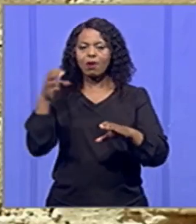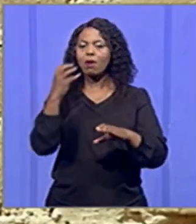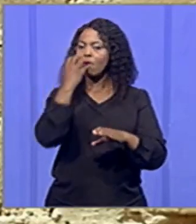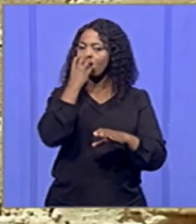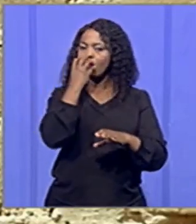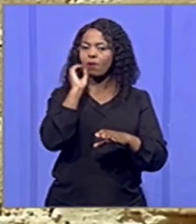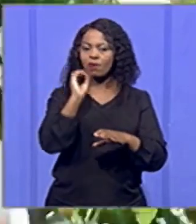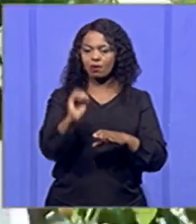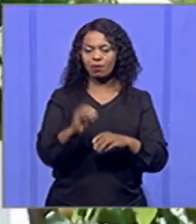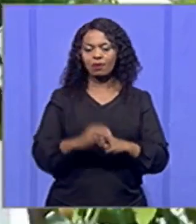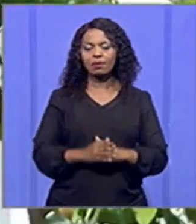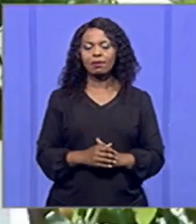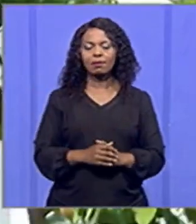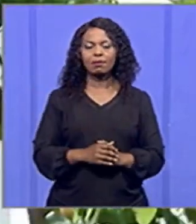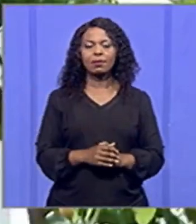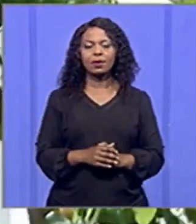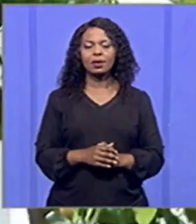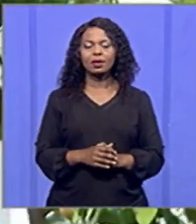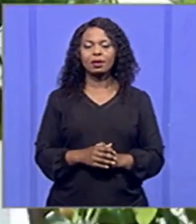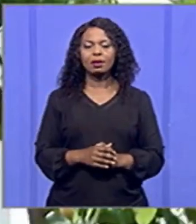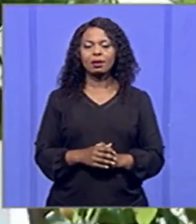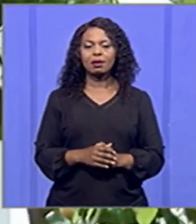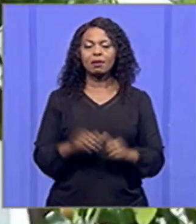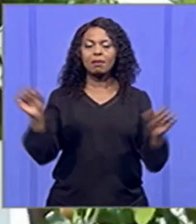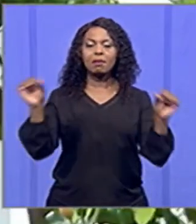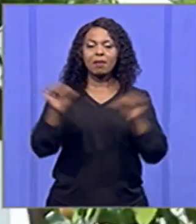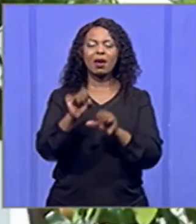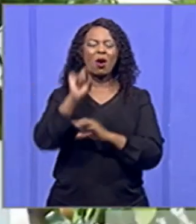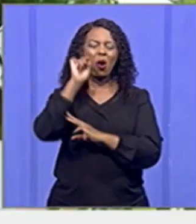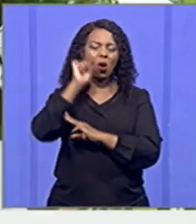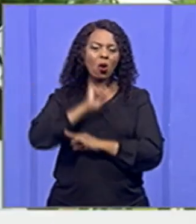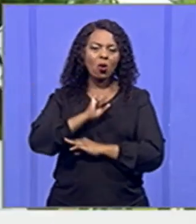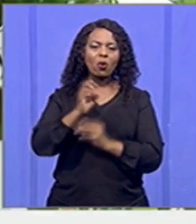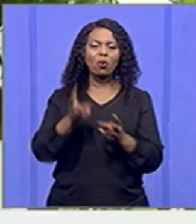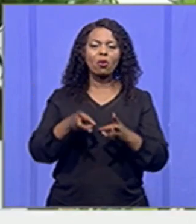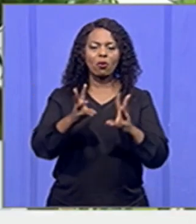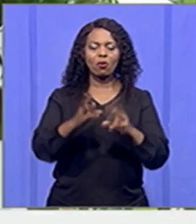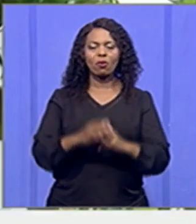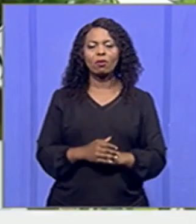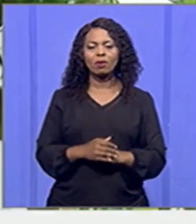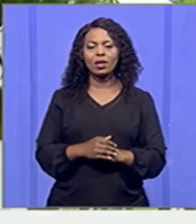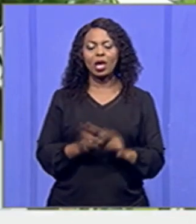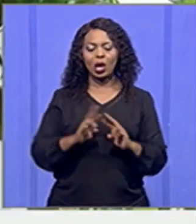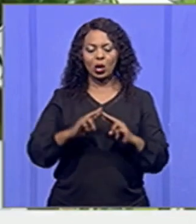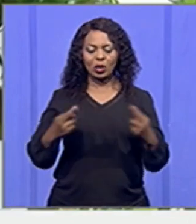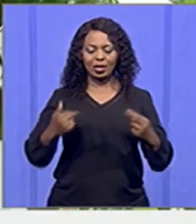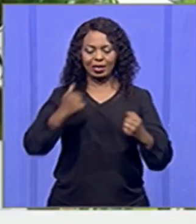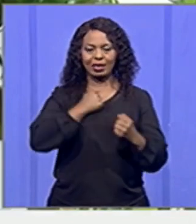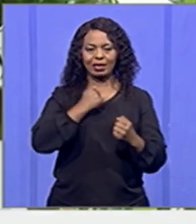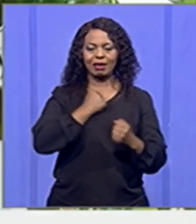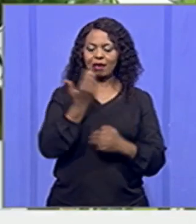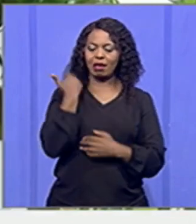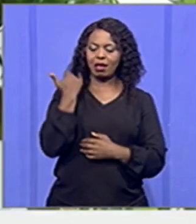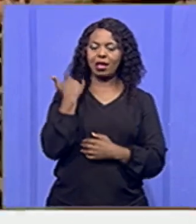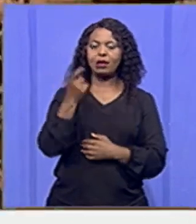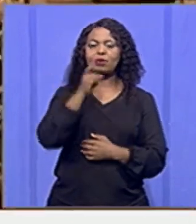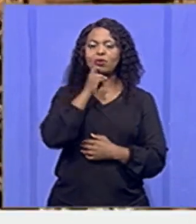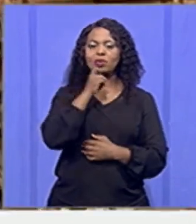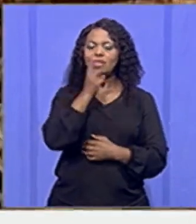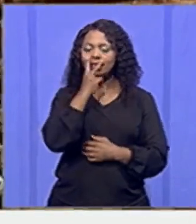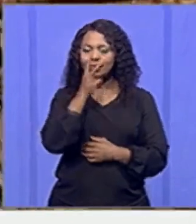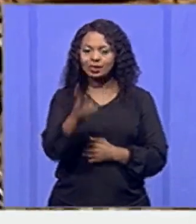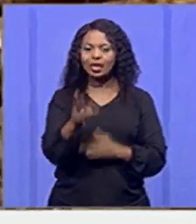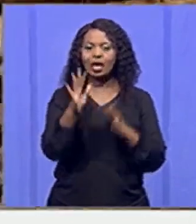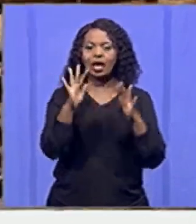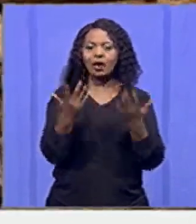di khona go nwega a re boeleng komeding le ditso tsa rona re go bona gore dilo tse tsa rona re